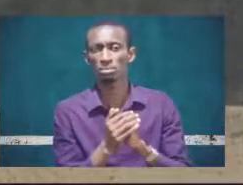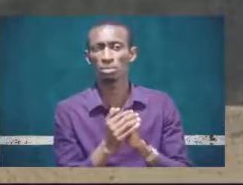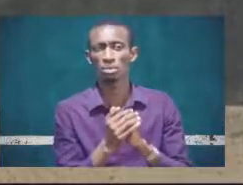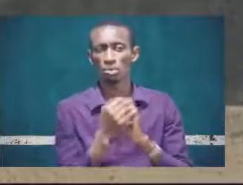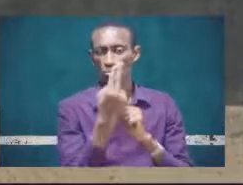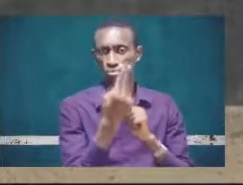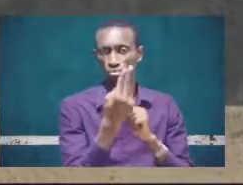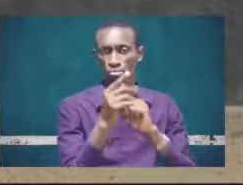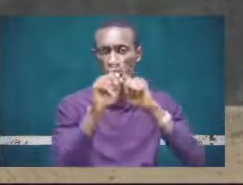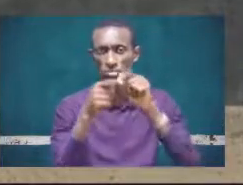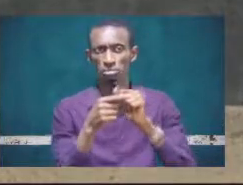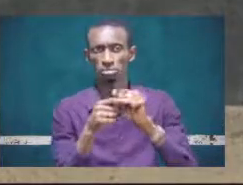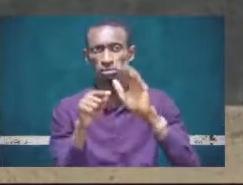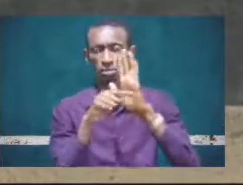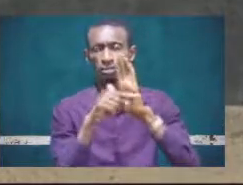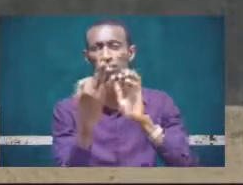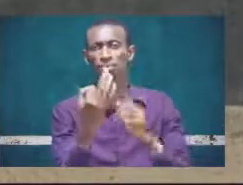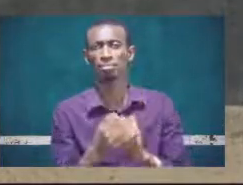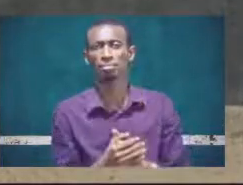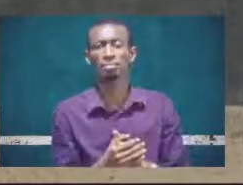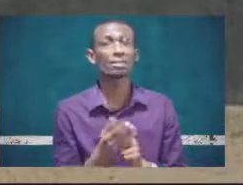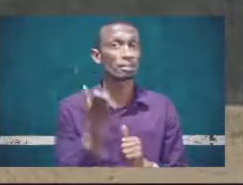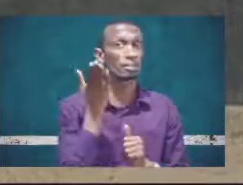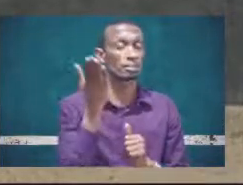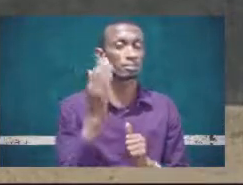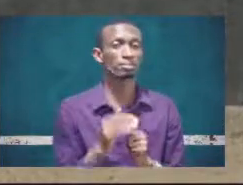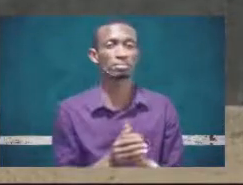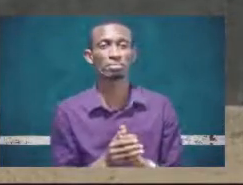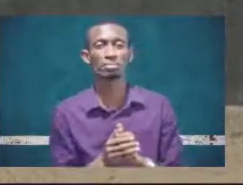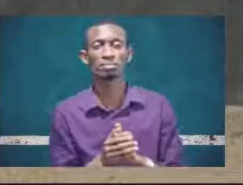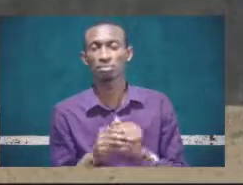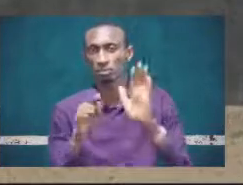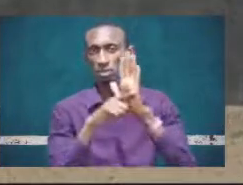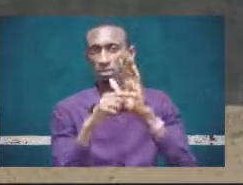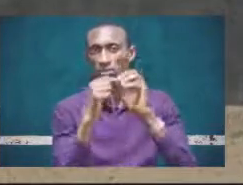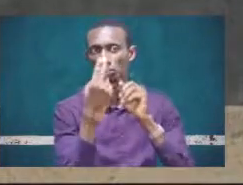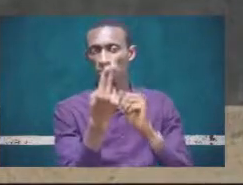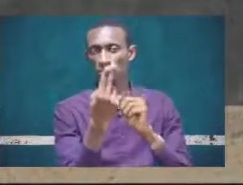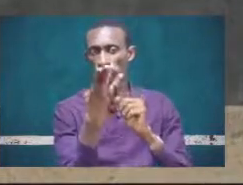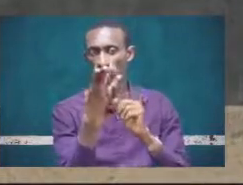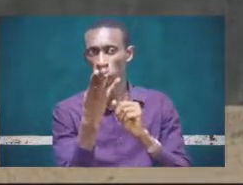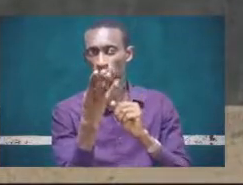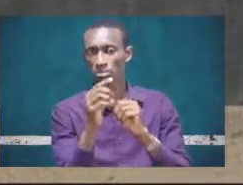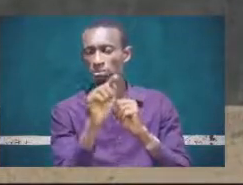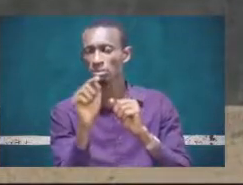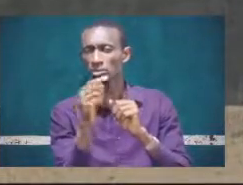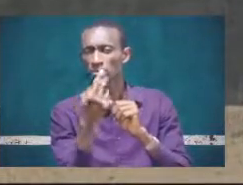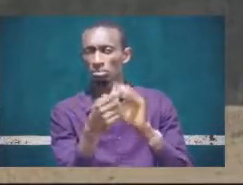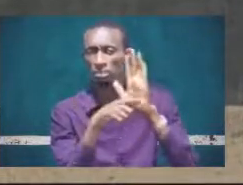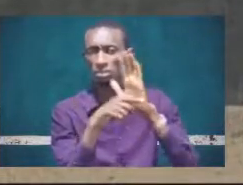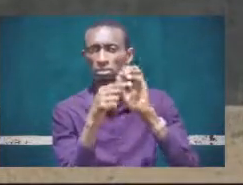negative 3. This is minus 24 divided by minus